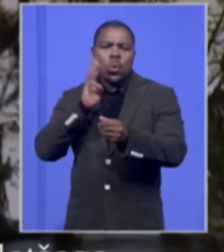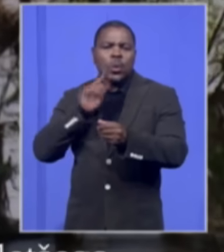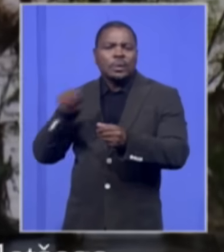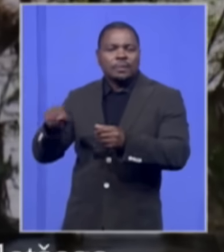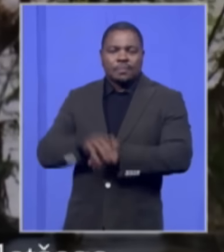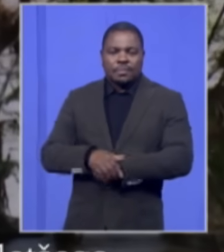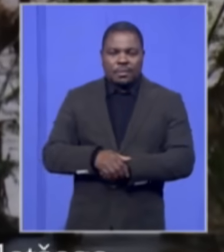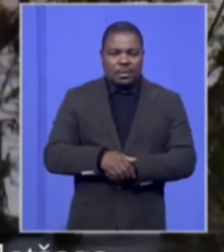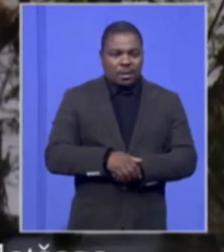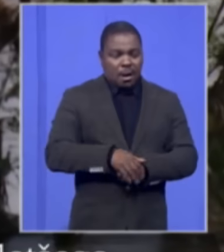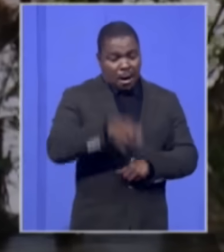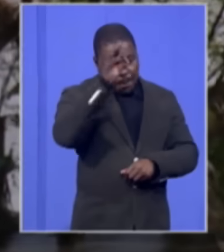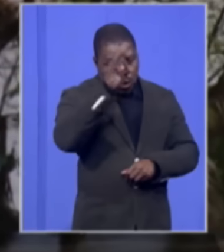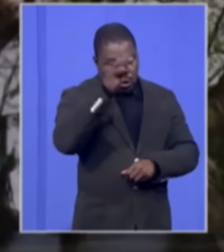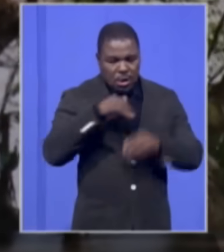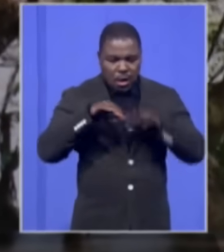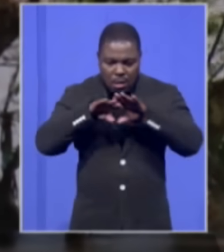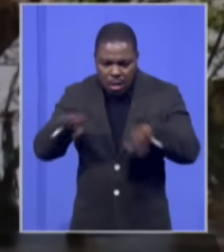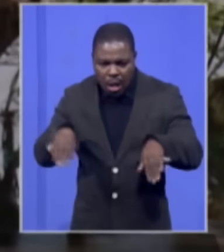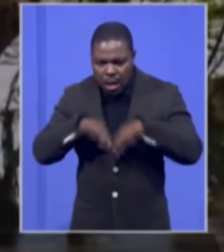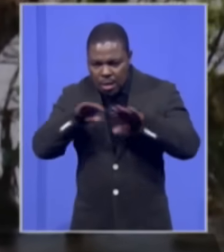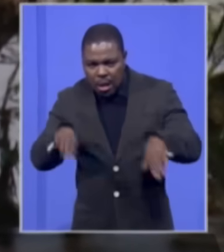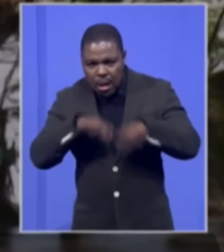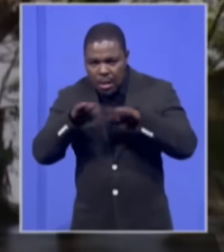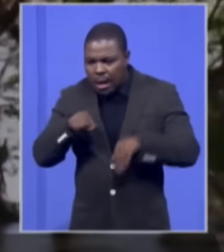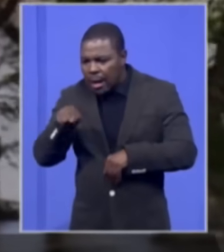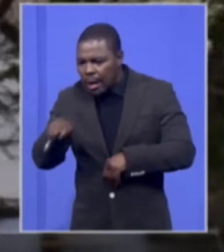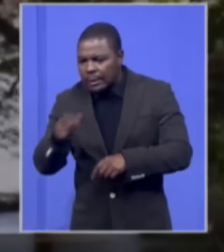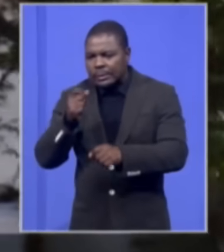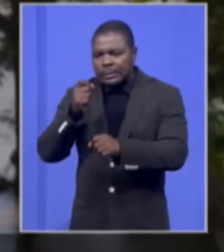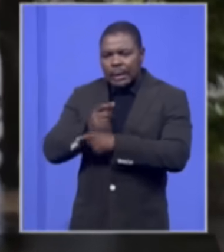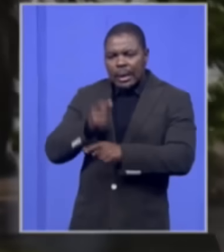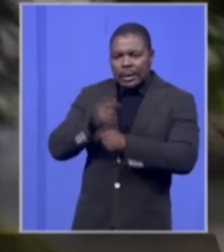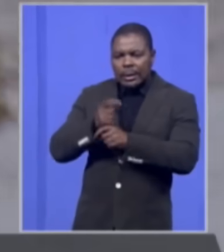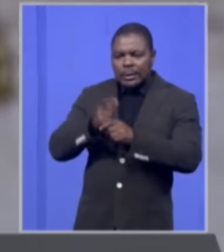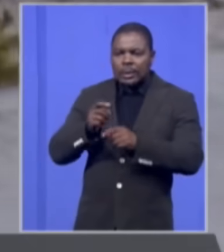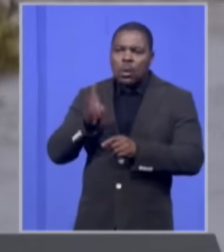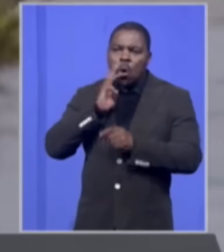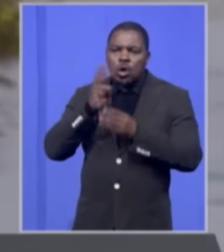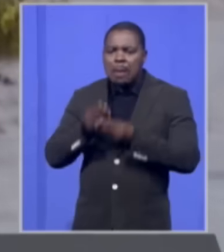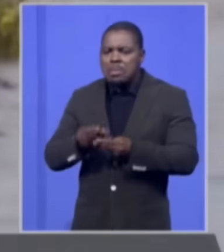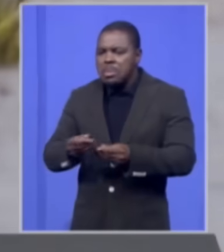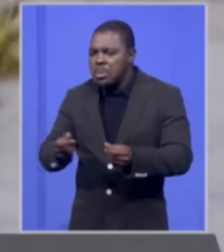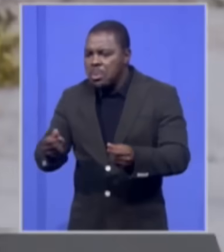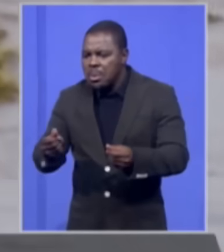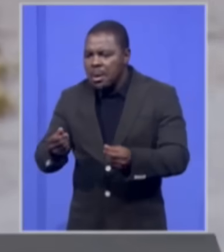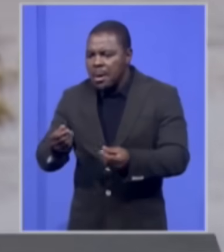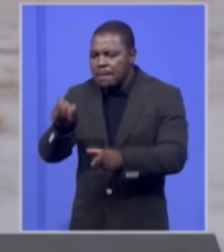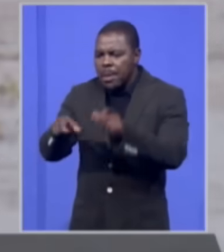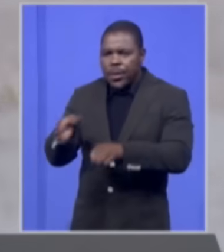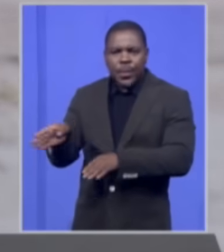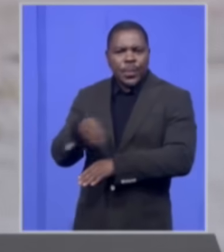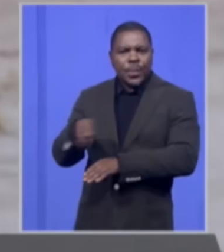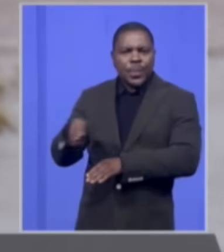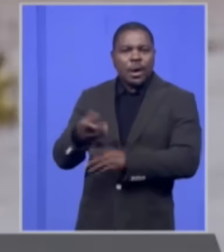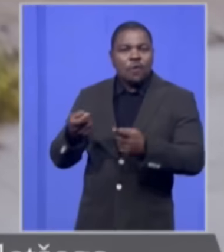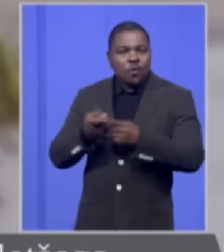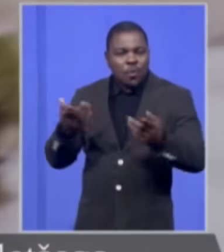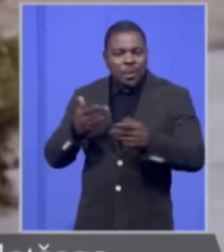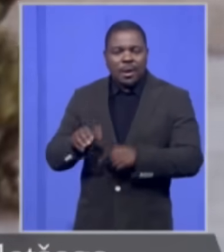Maphodisa a go rutha ga se a hwetša ditopo ka gare ga thekisi yeo e gogotšwego ke meetse ka nokeng ka Dikholini kgauswi